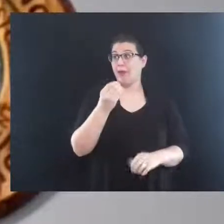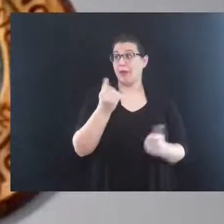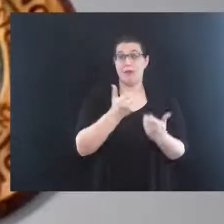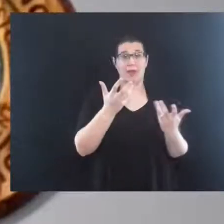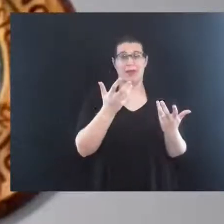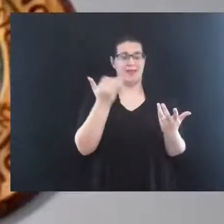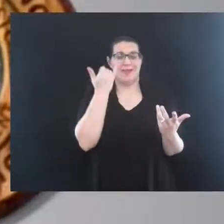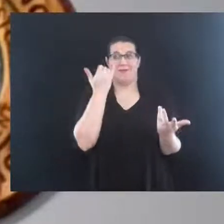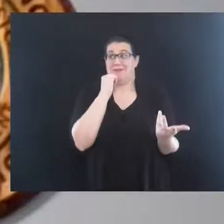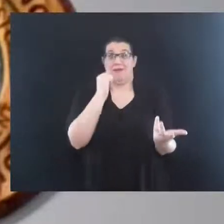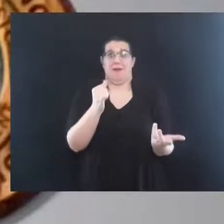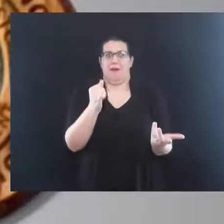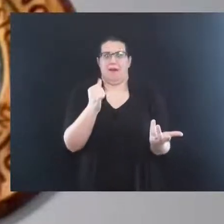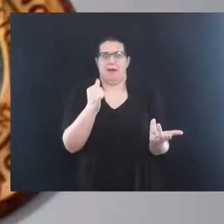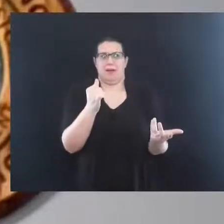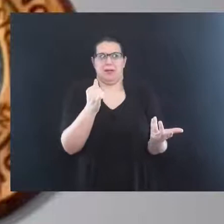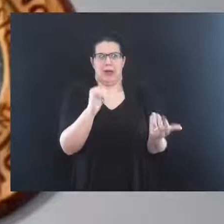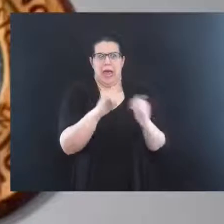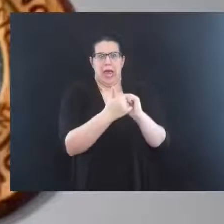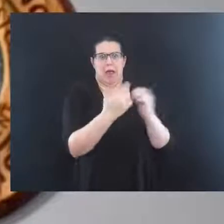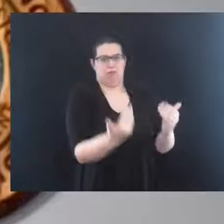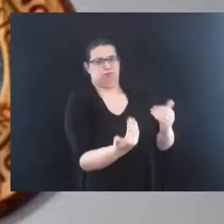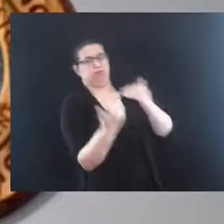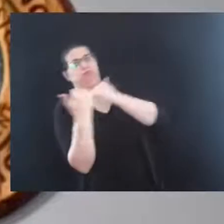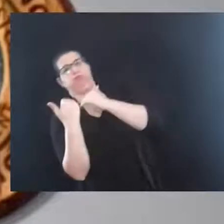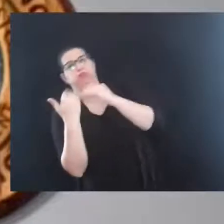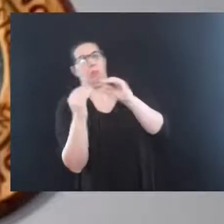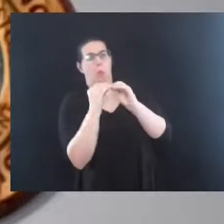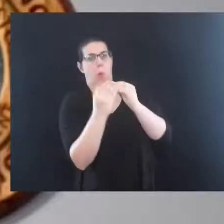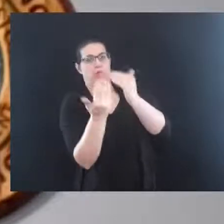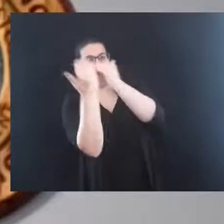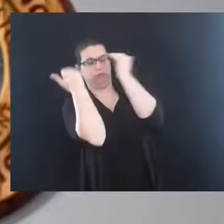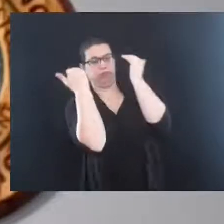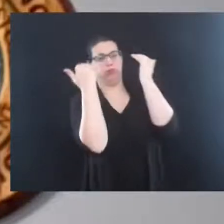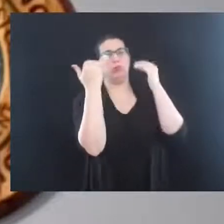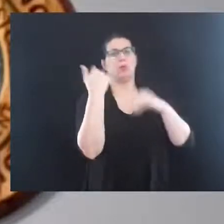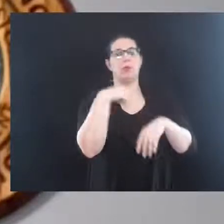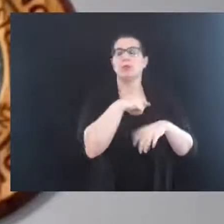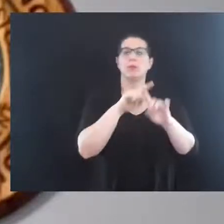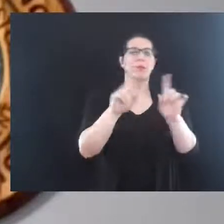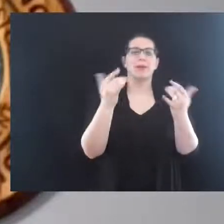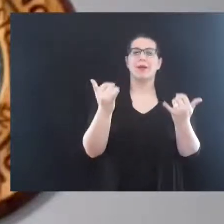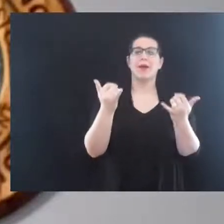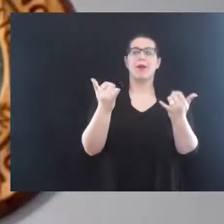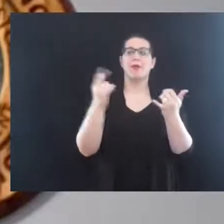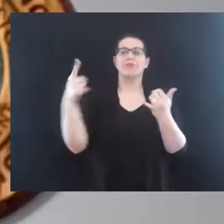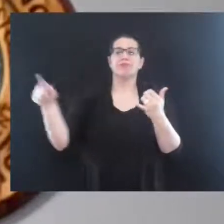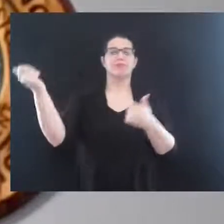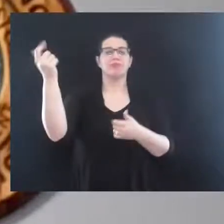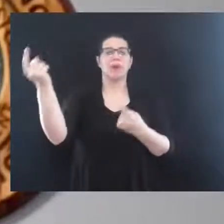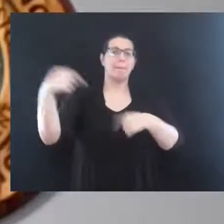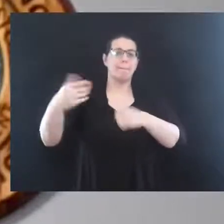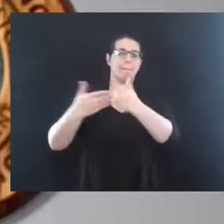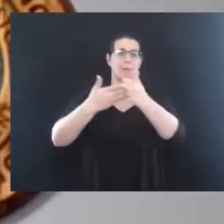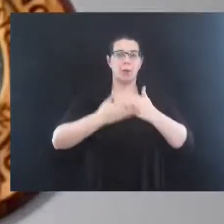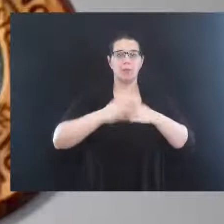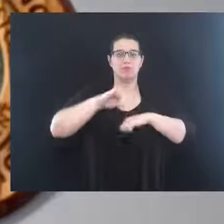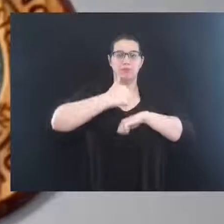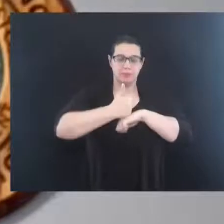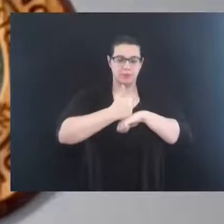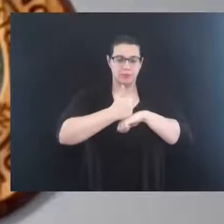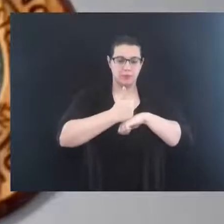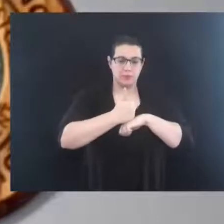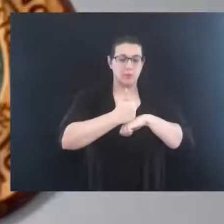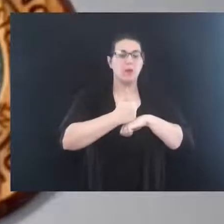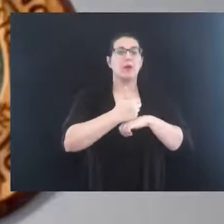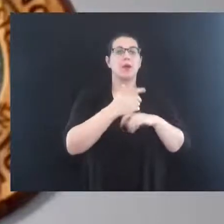take on this extra duty of doing the monoclonal antibodies. With that being said, to echo the sentiment of Governor Justice,